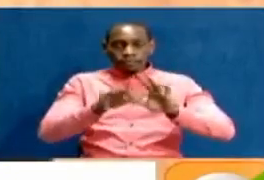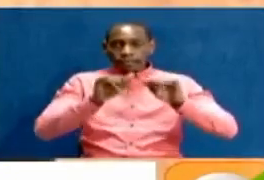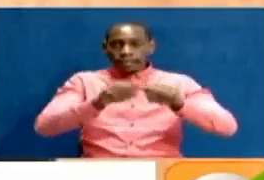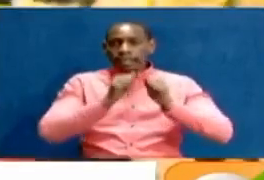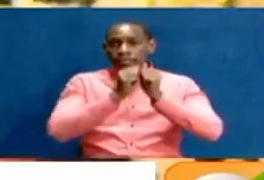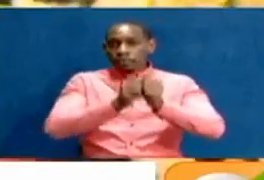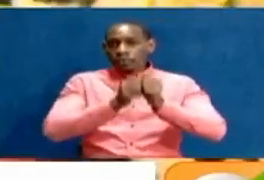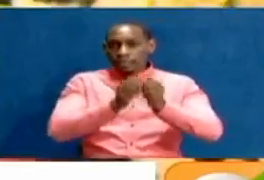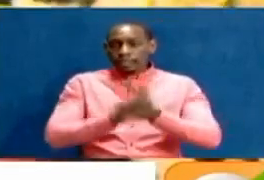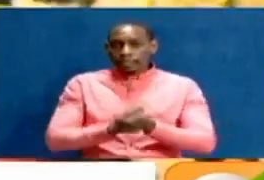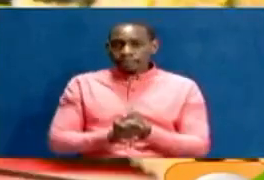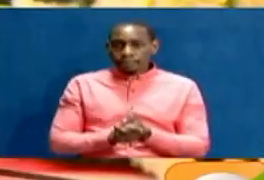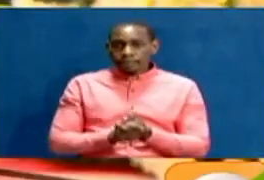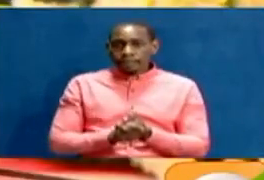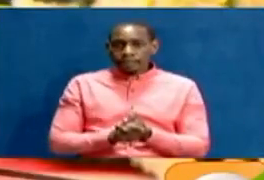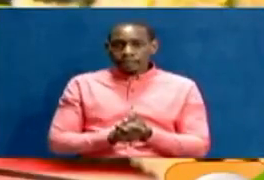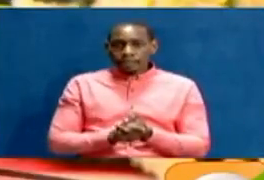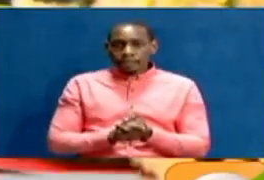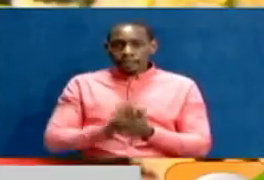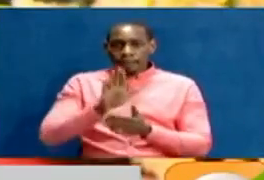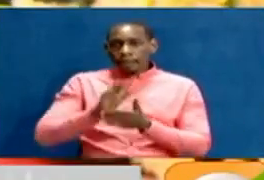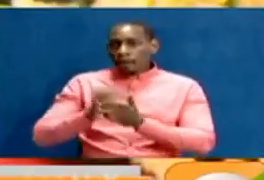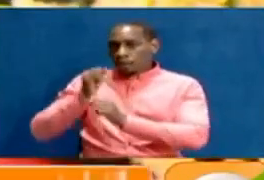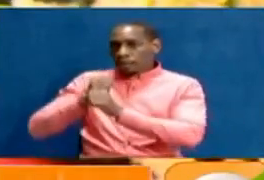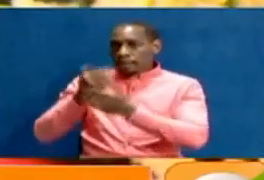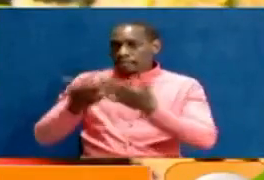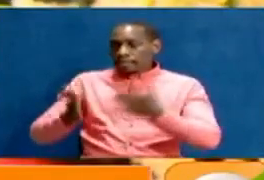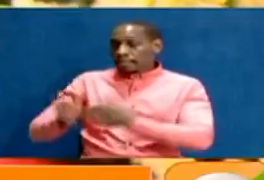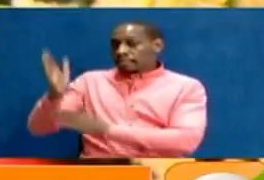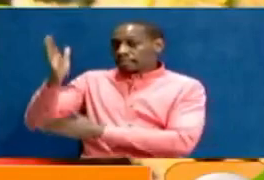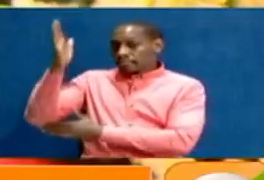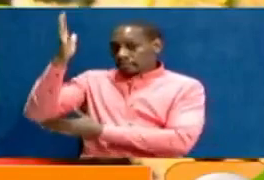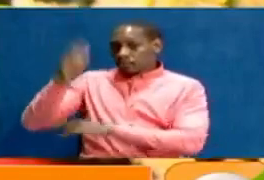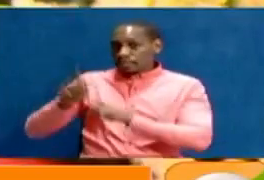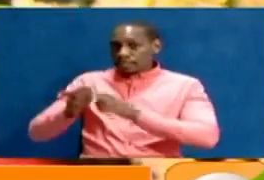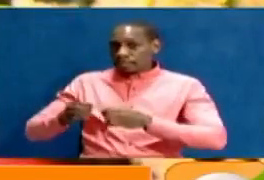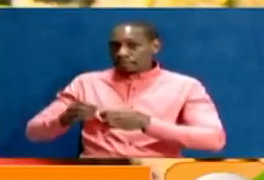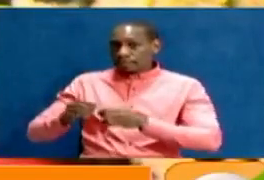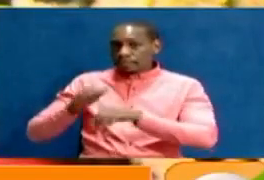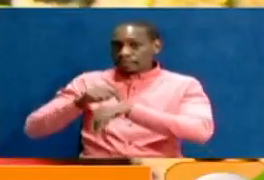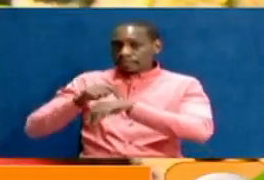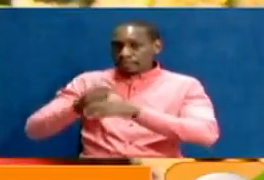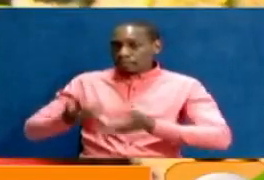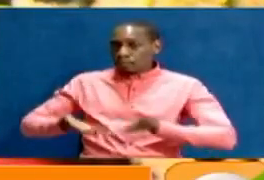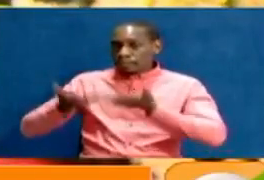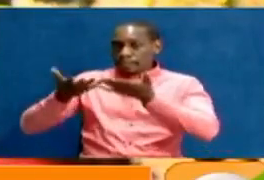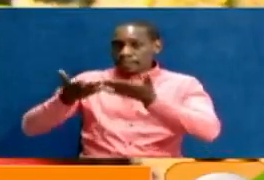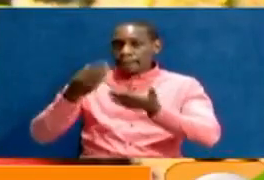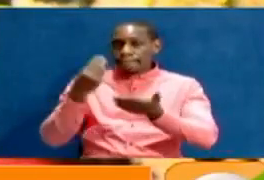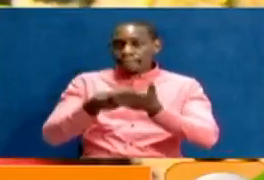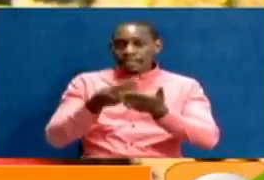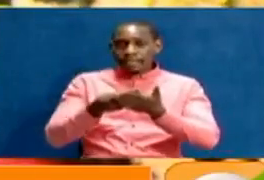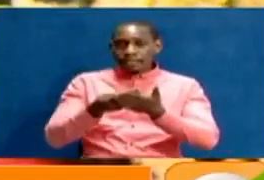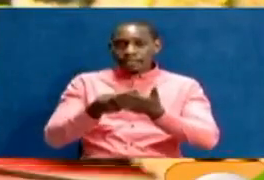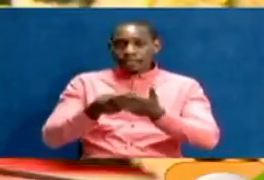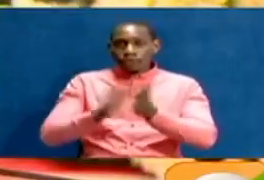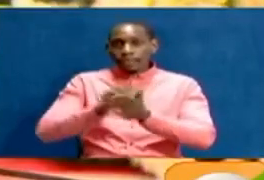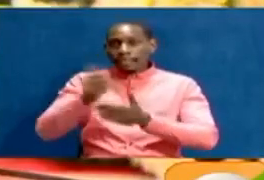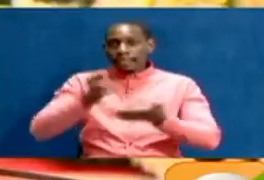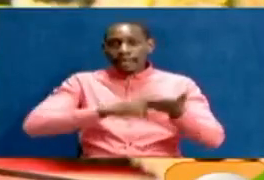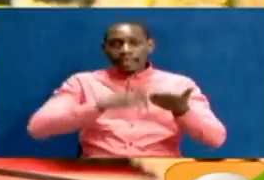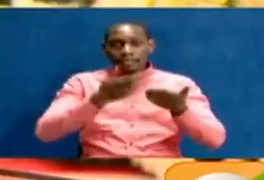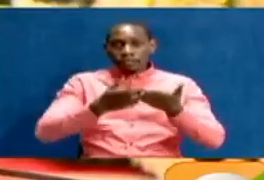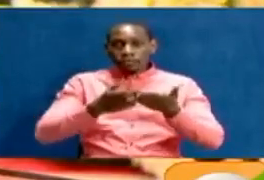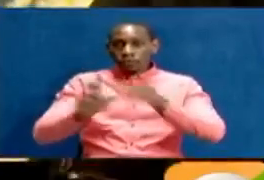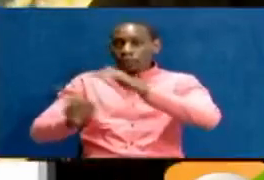together. You immersed yourself into doing the things of God and gave of your time, money and other